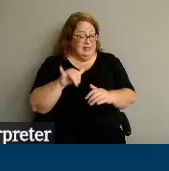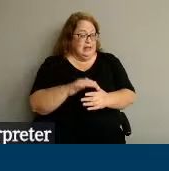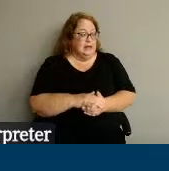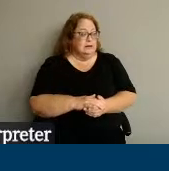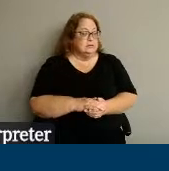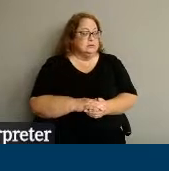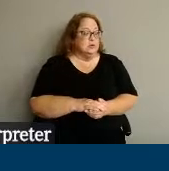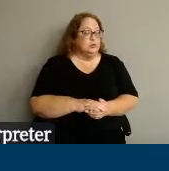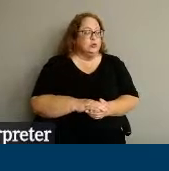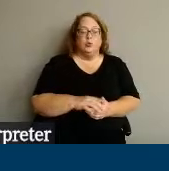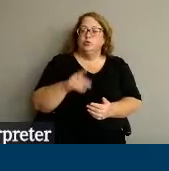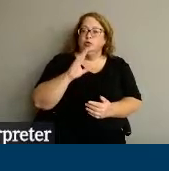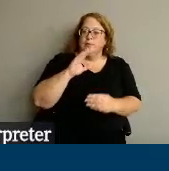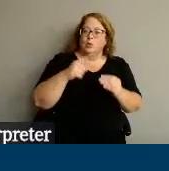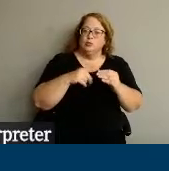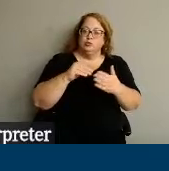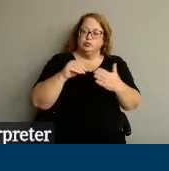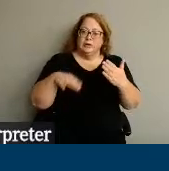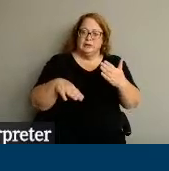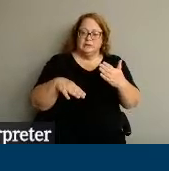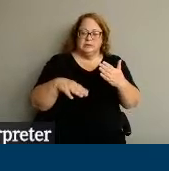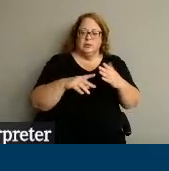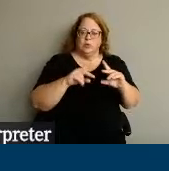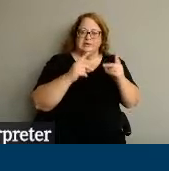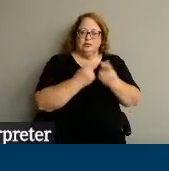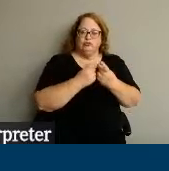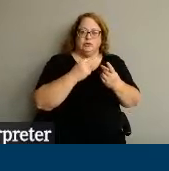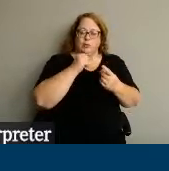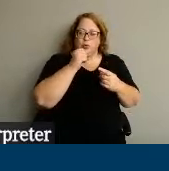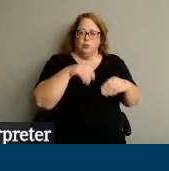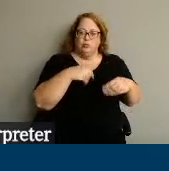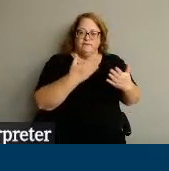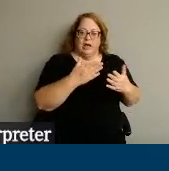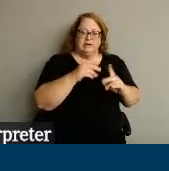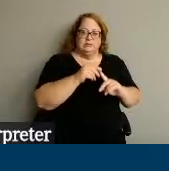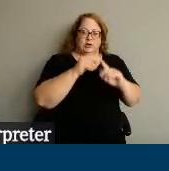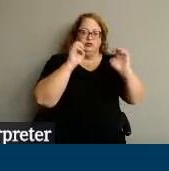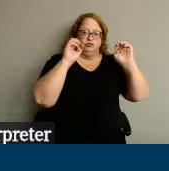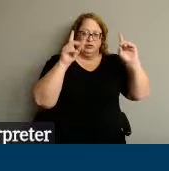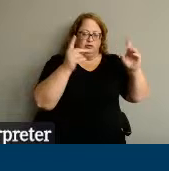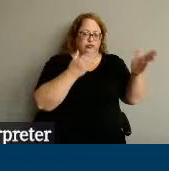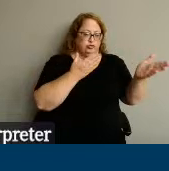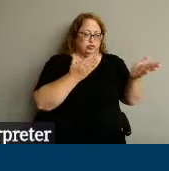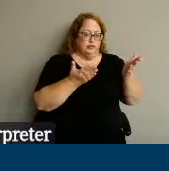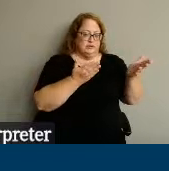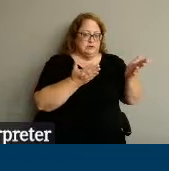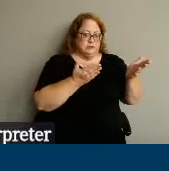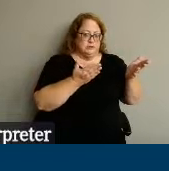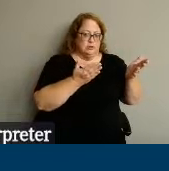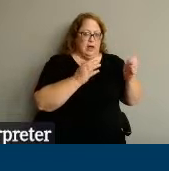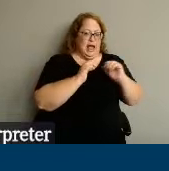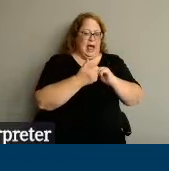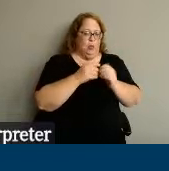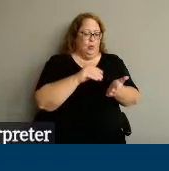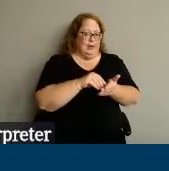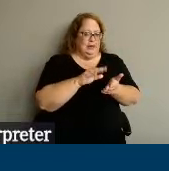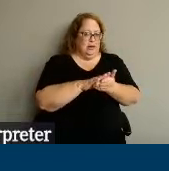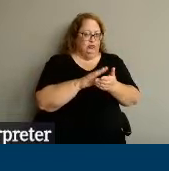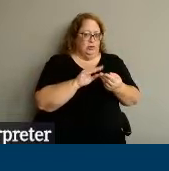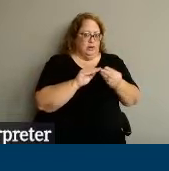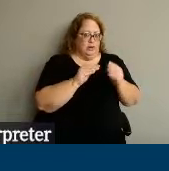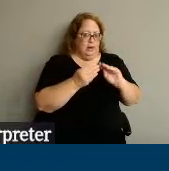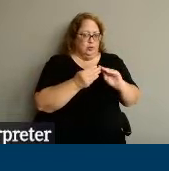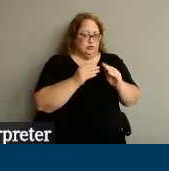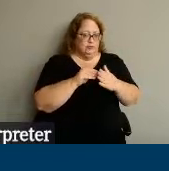We talk about students in districts that we do not provide special education services for. How are we capturing the numbers